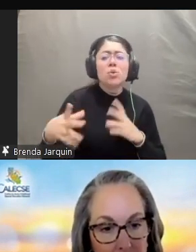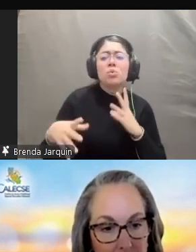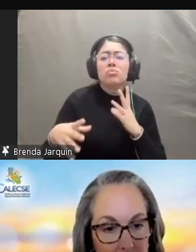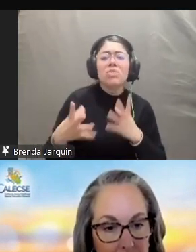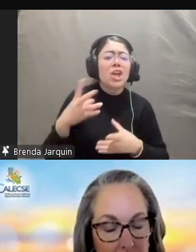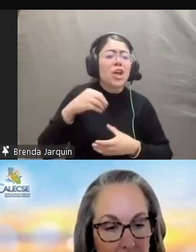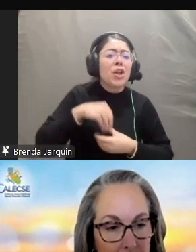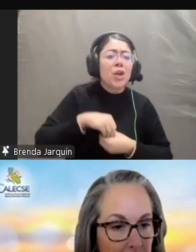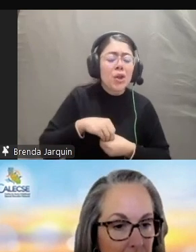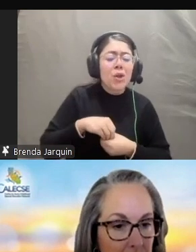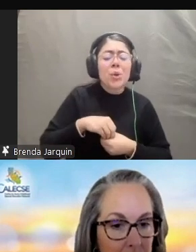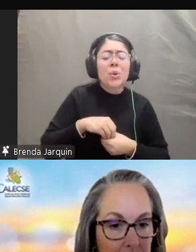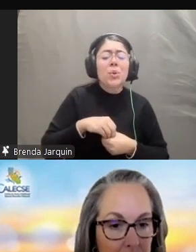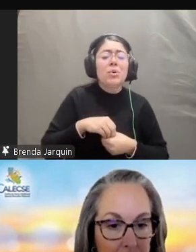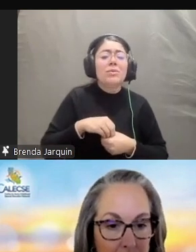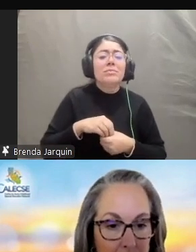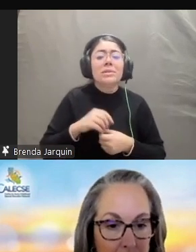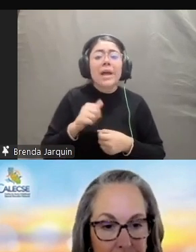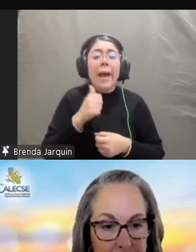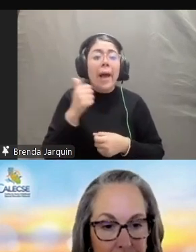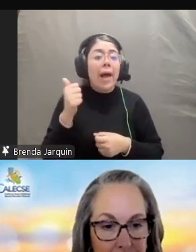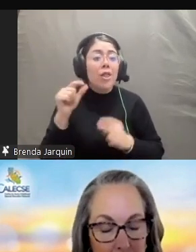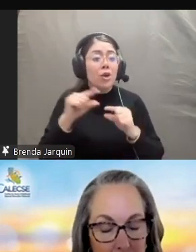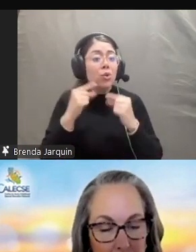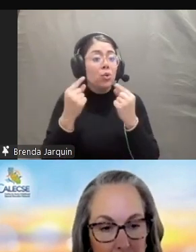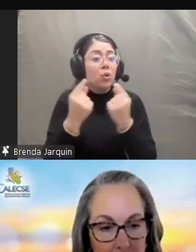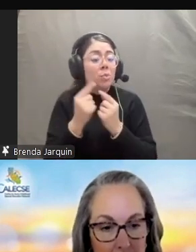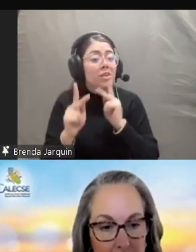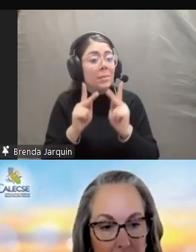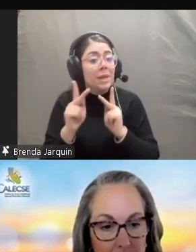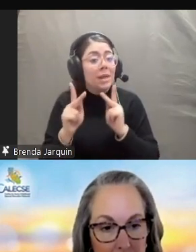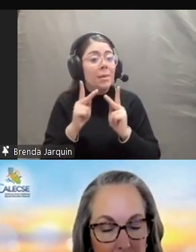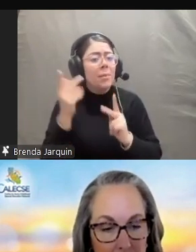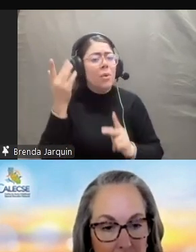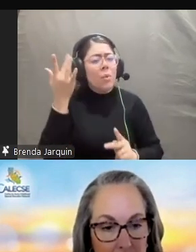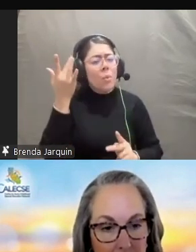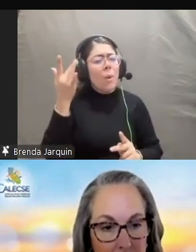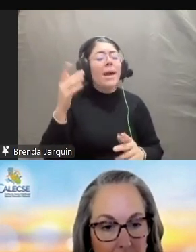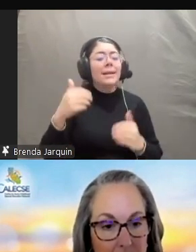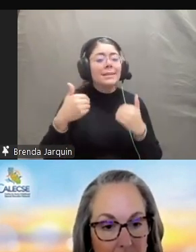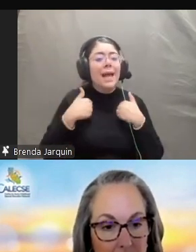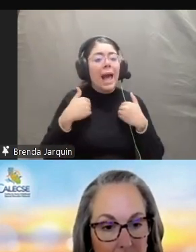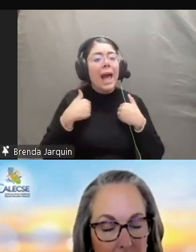page? We've talked a lot internally about how to help